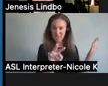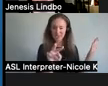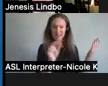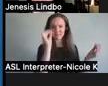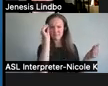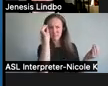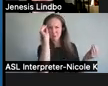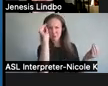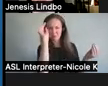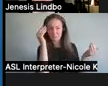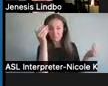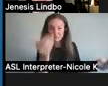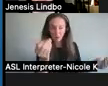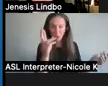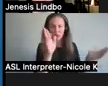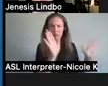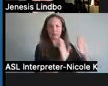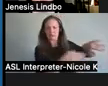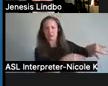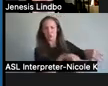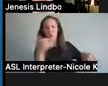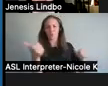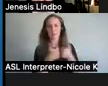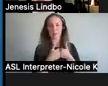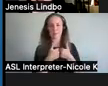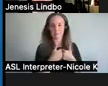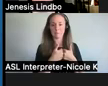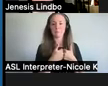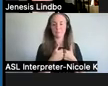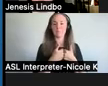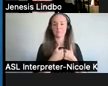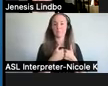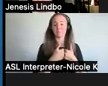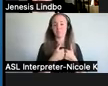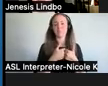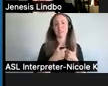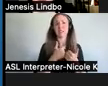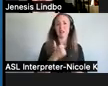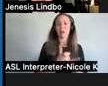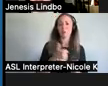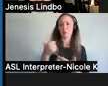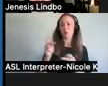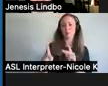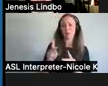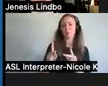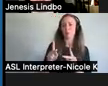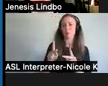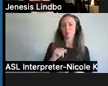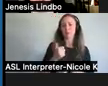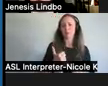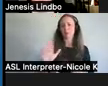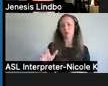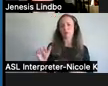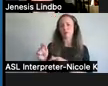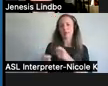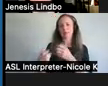into consideration when you are helping other people with their adapted gaming setups and looking